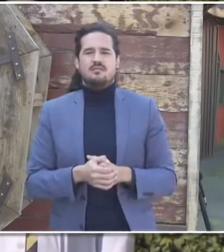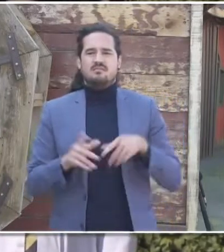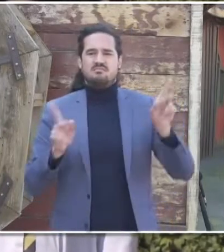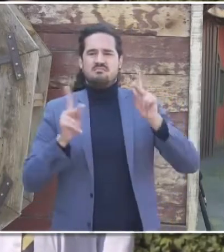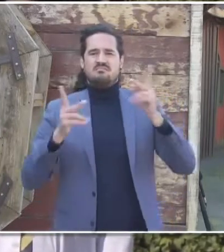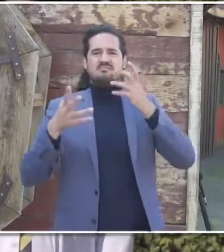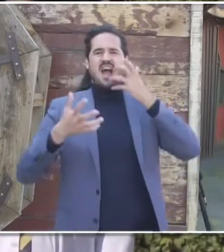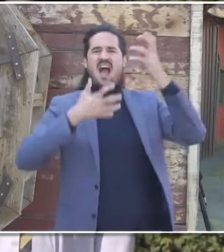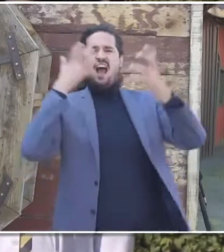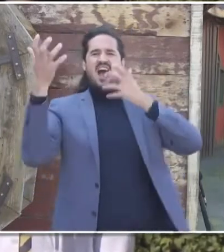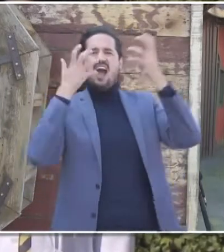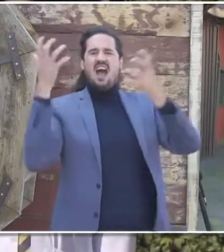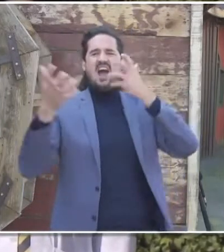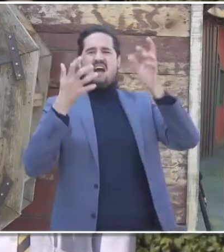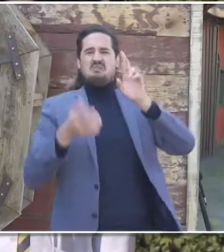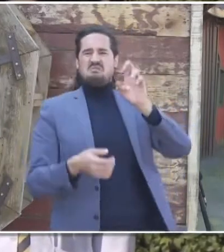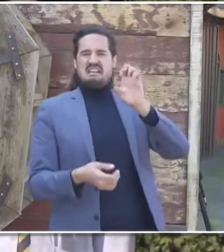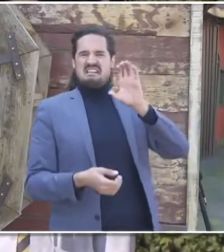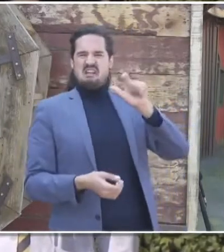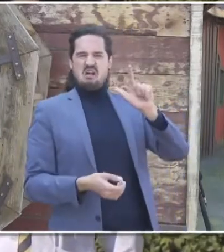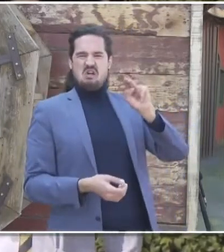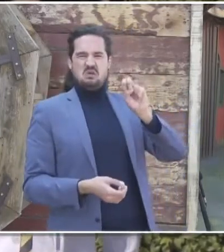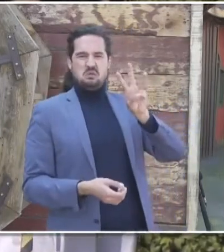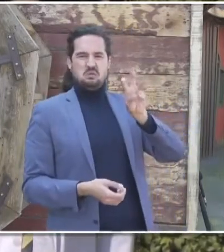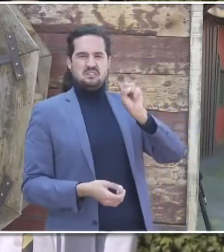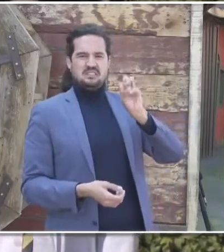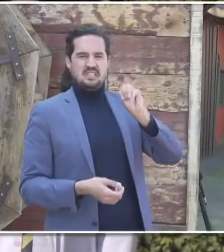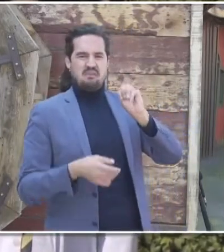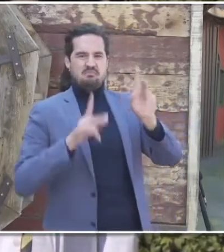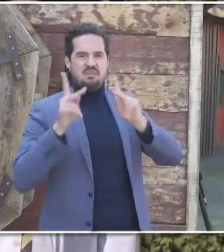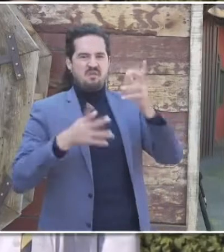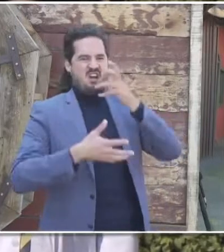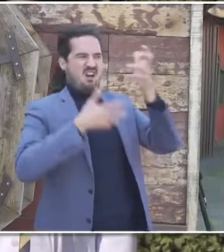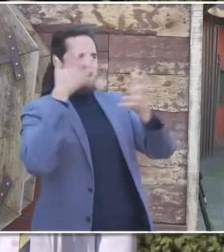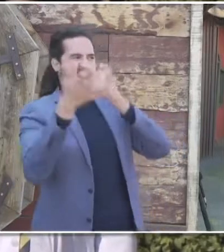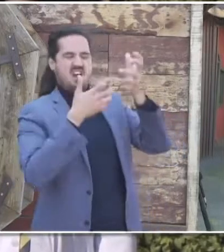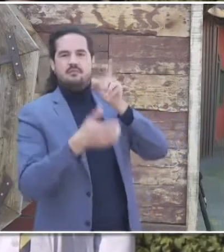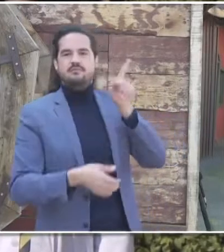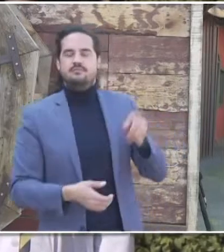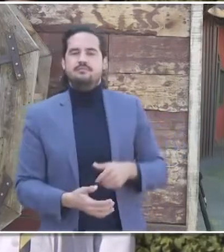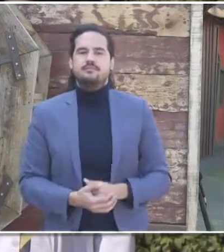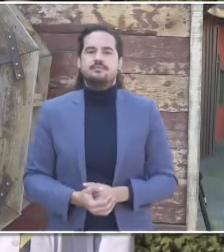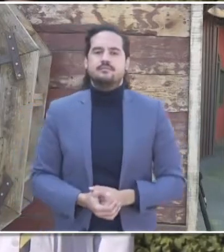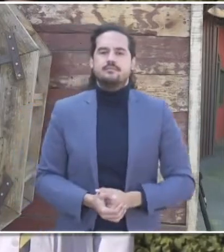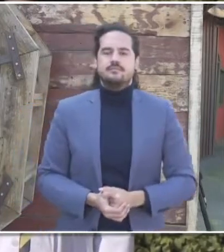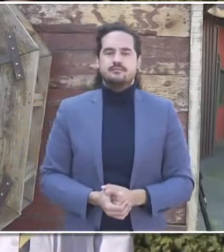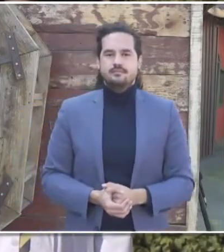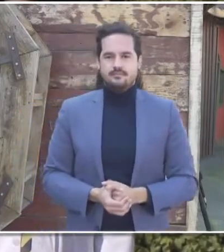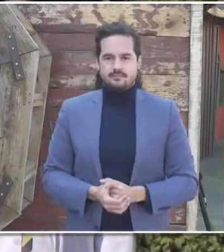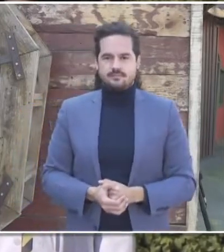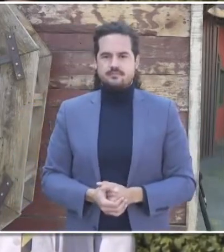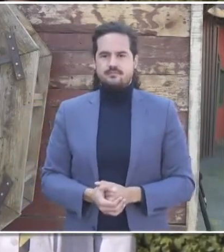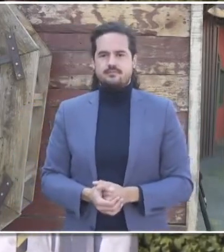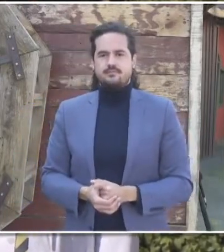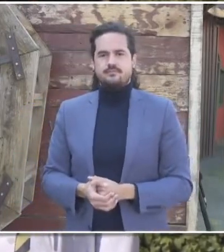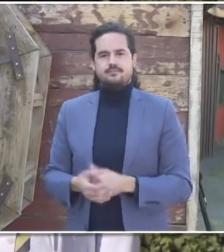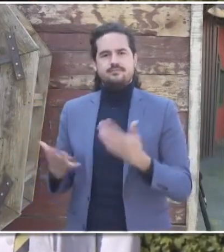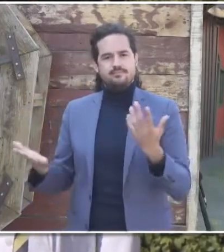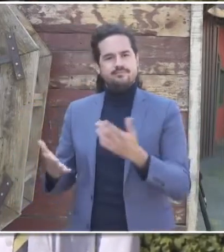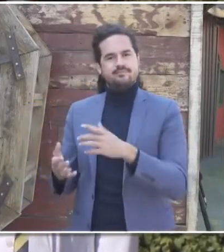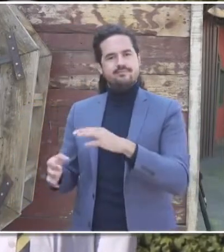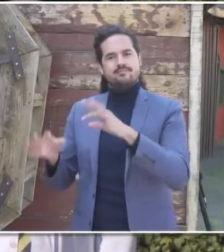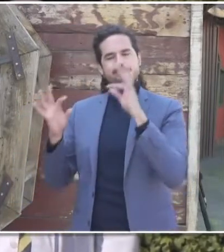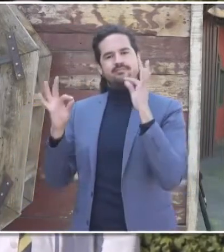In addition to that, I want to, it's fitting and appropriate that we're at the Big Fresno Fair, as